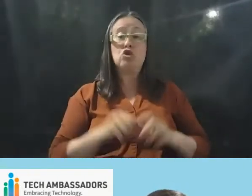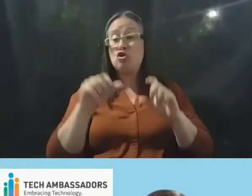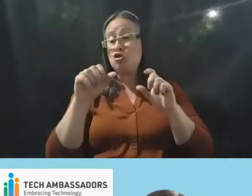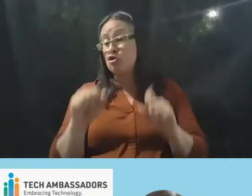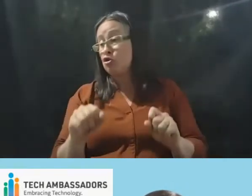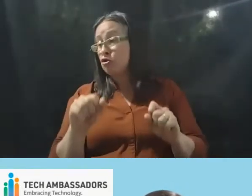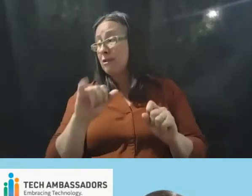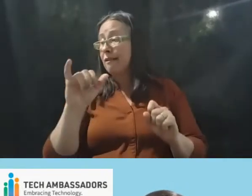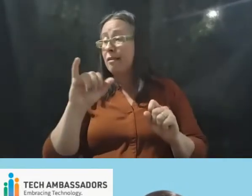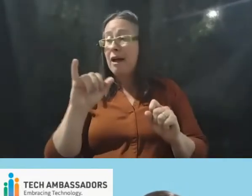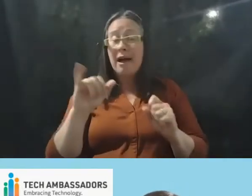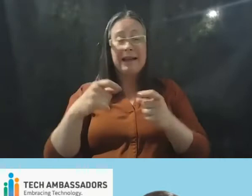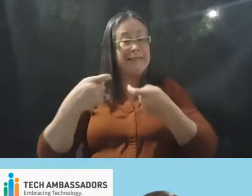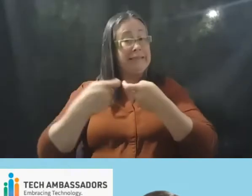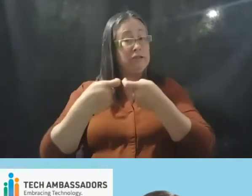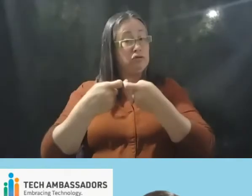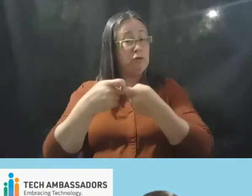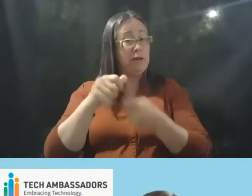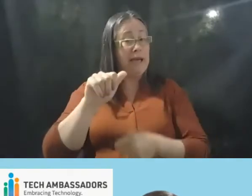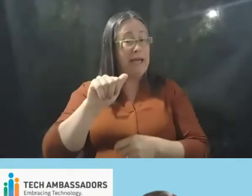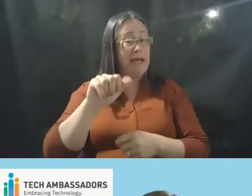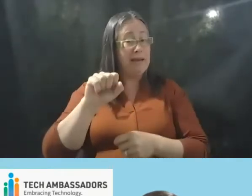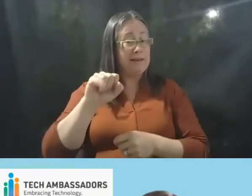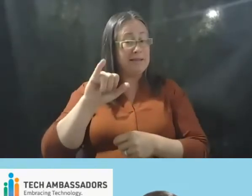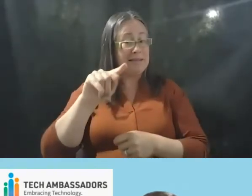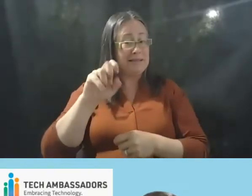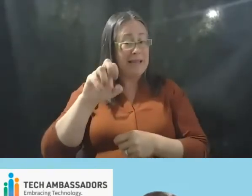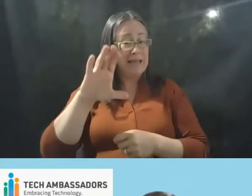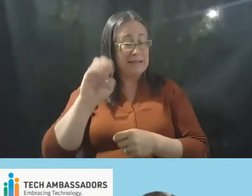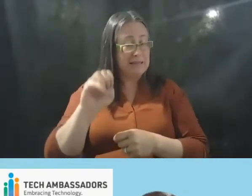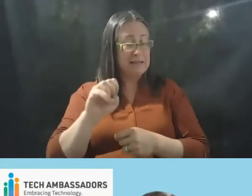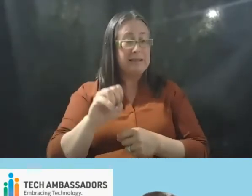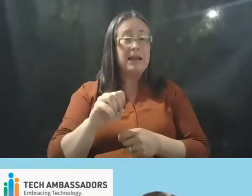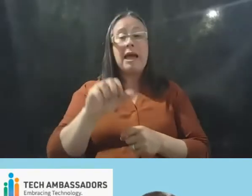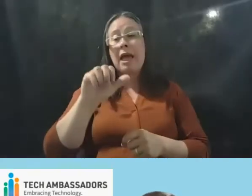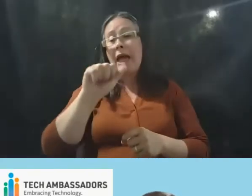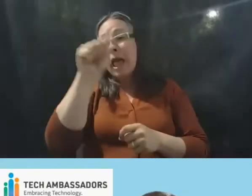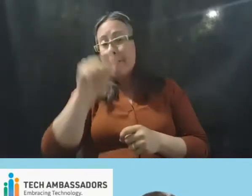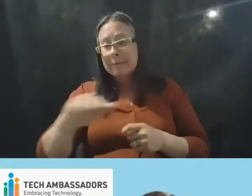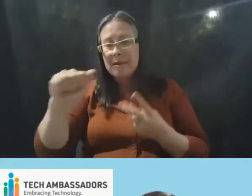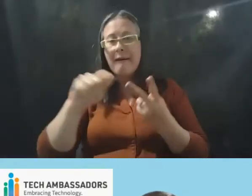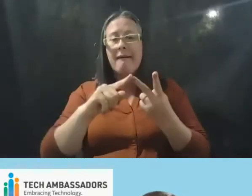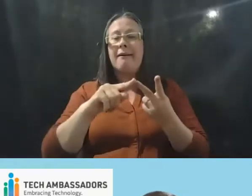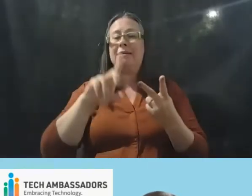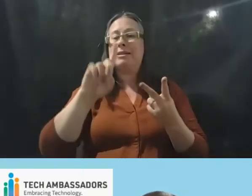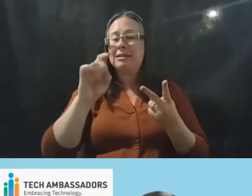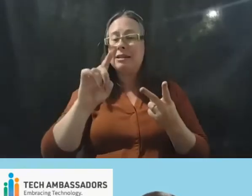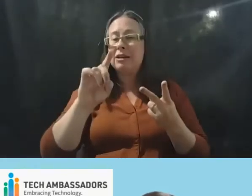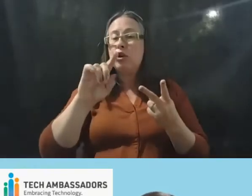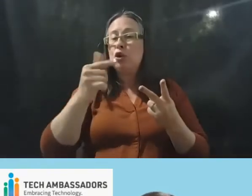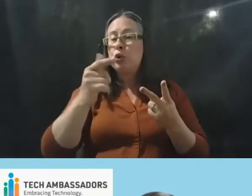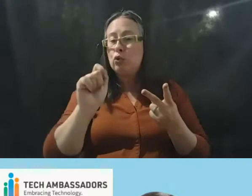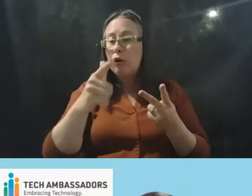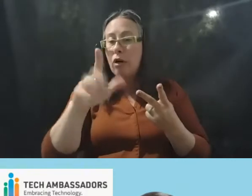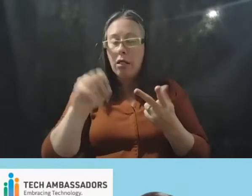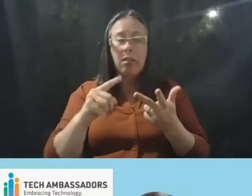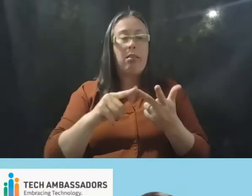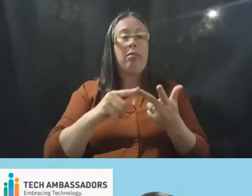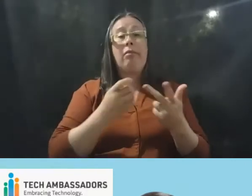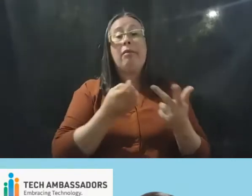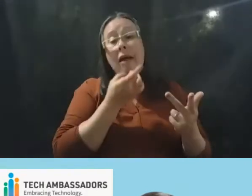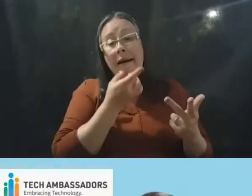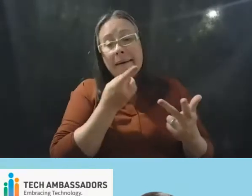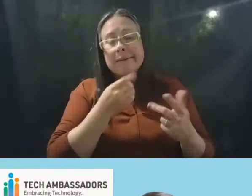digital assistants, you know, the Amazon world or the Google world that could include lights, doorbell cameras, and other things like